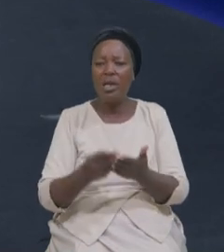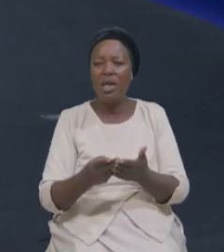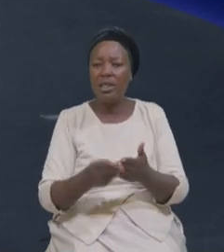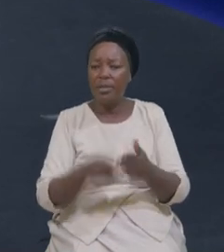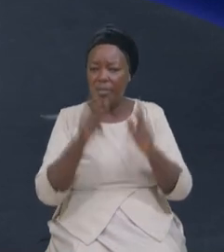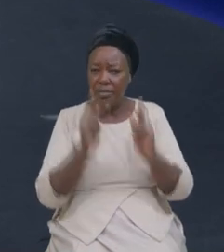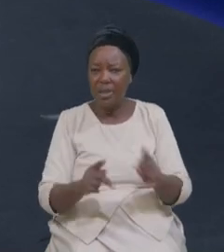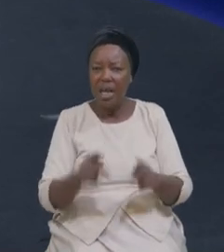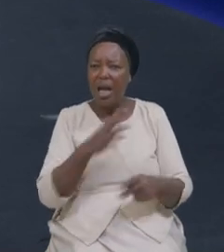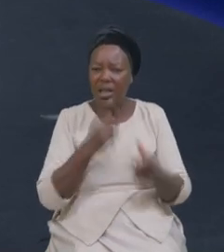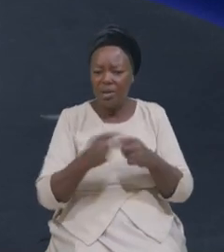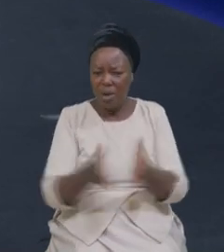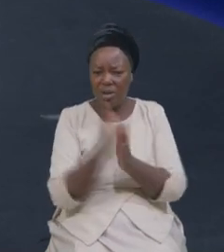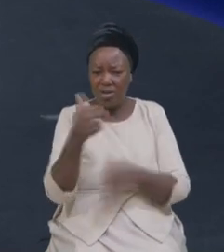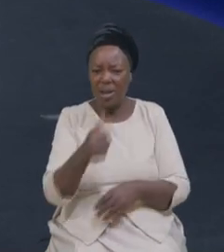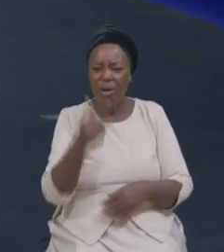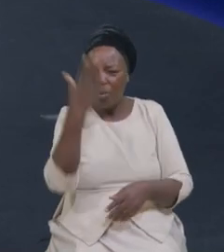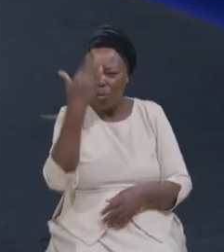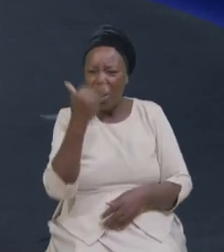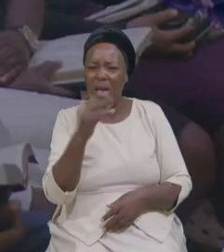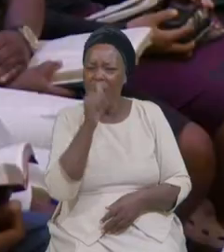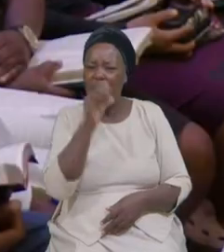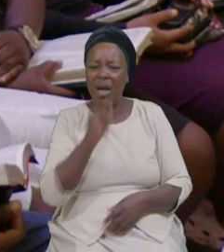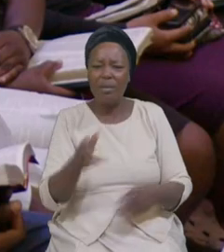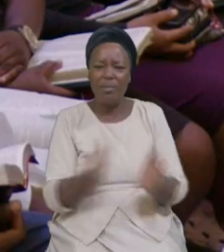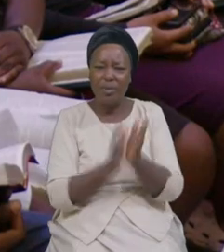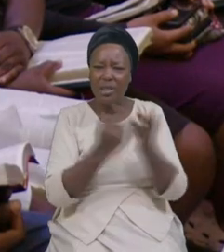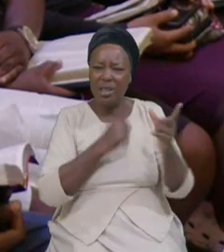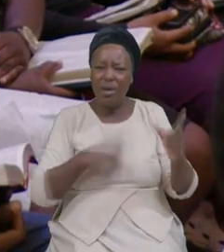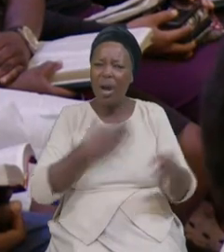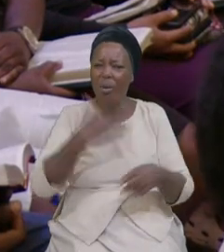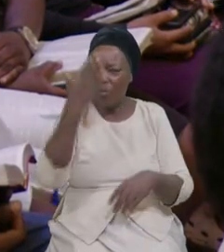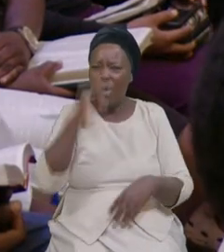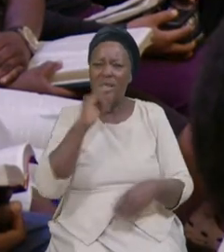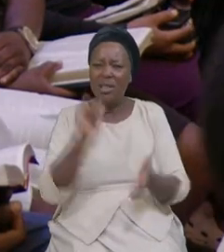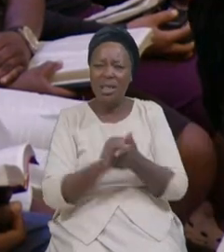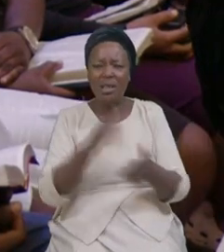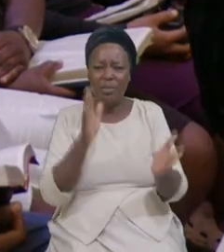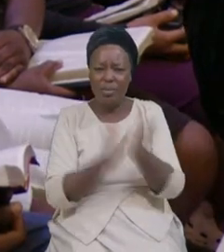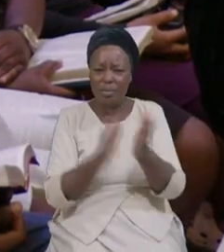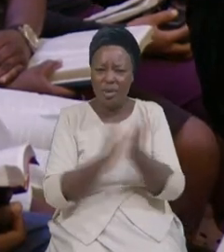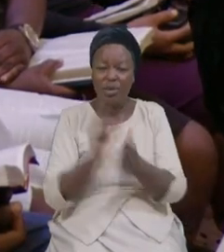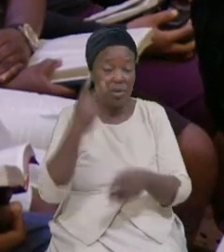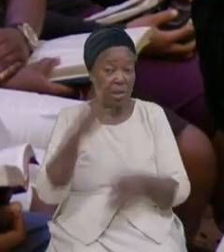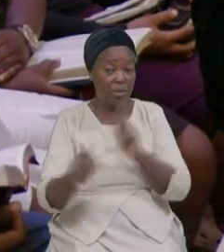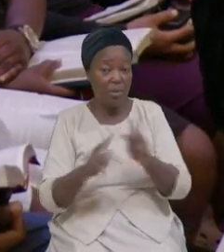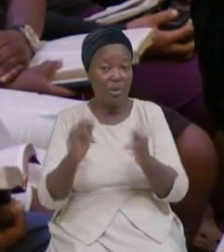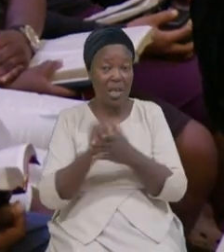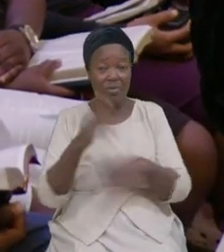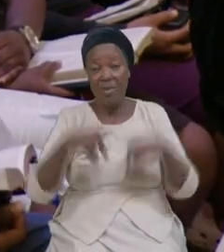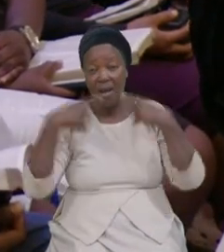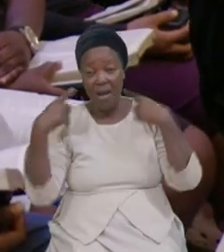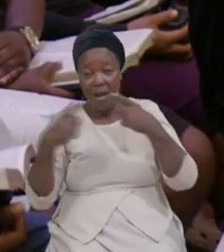I praising the Lord for? And when is the praise? You see, there are people that can smile